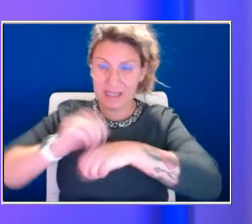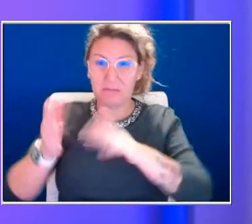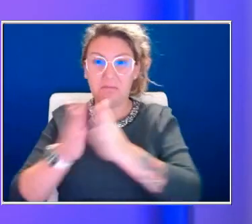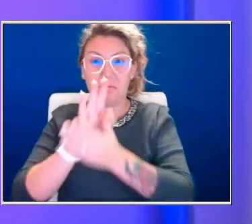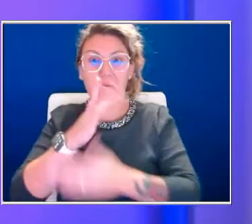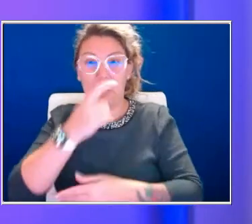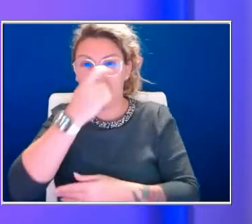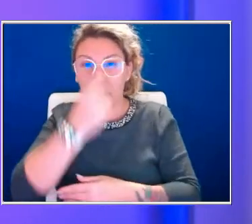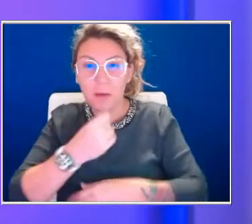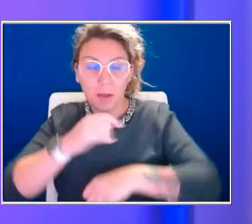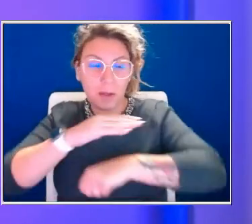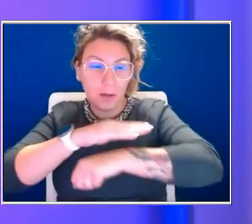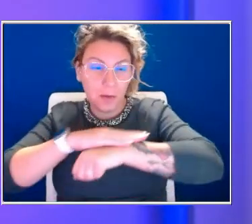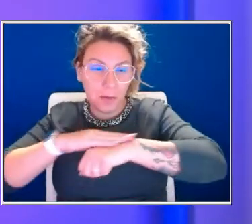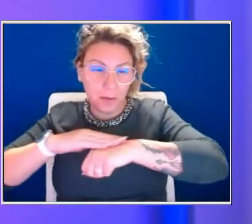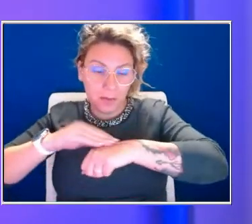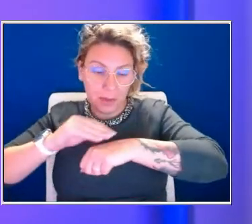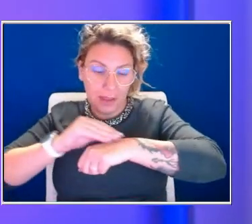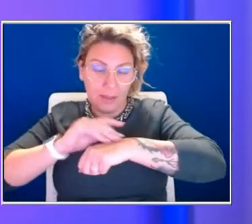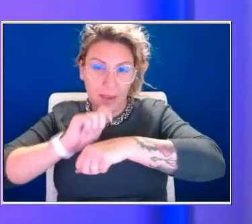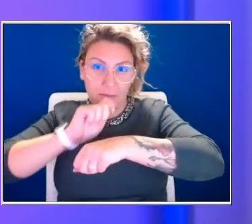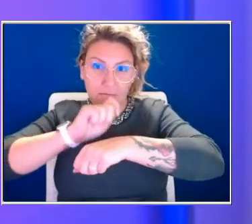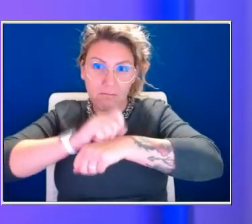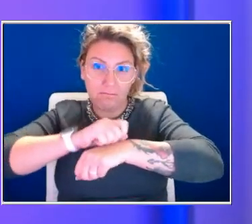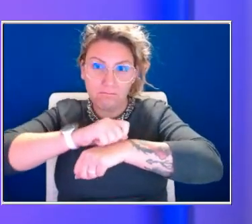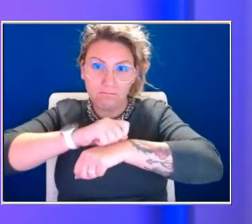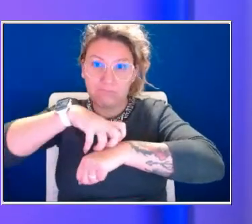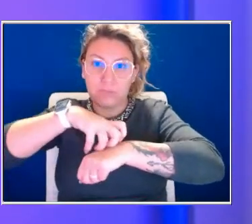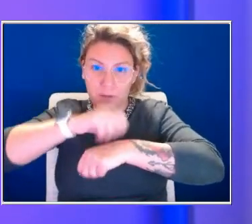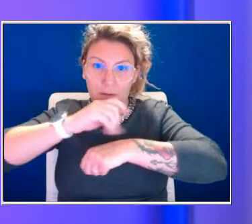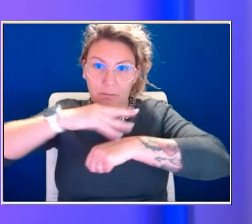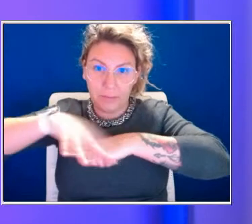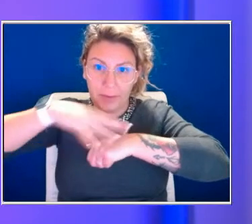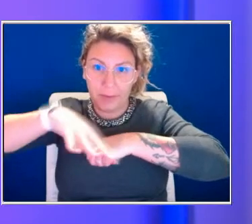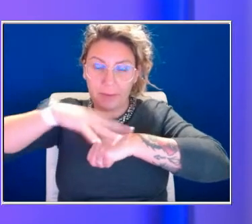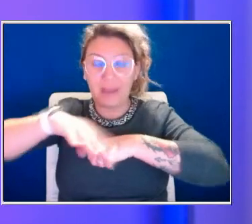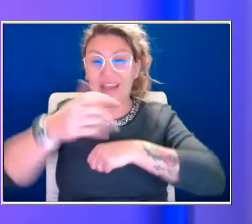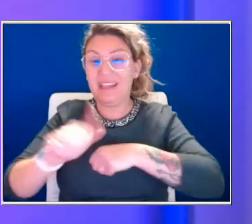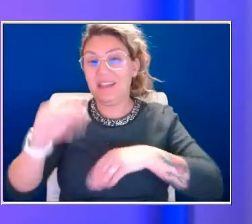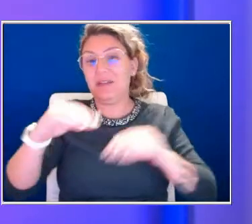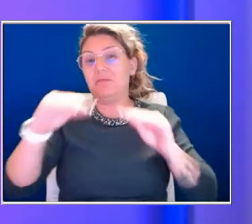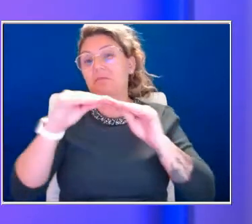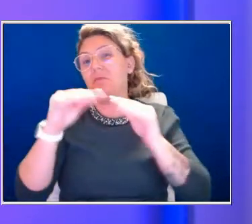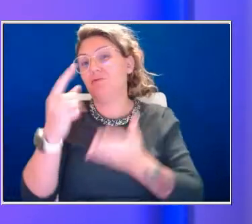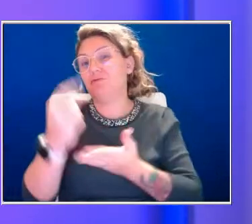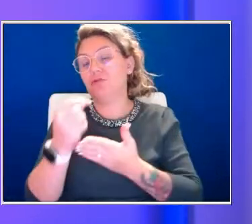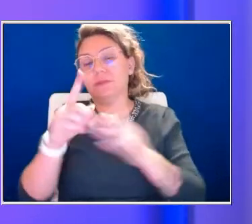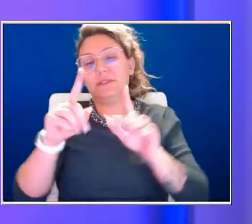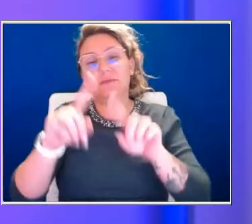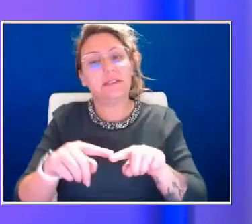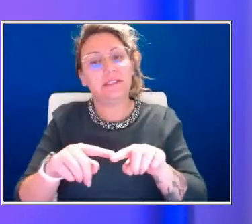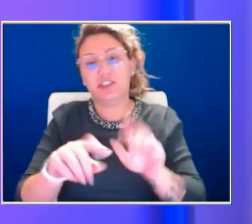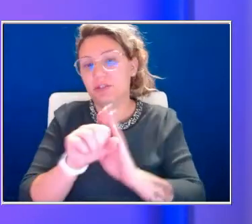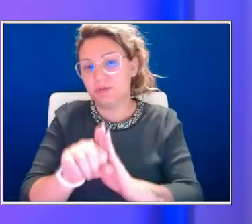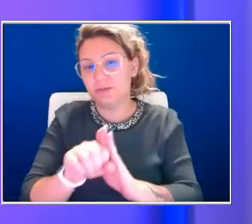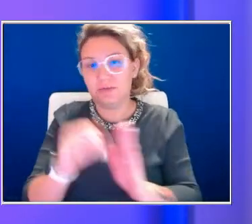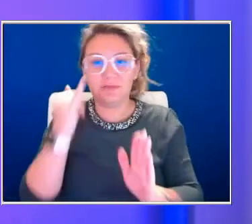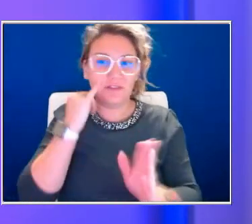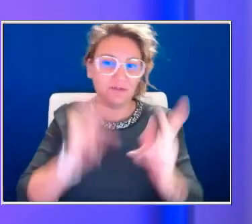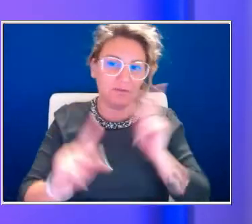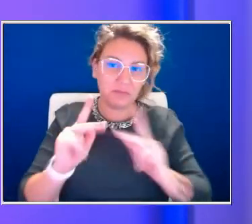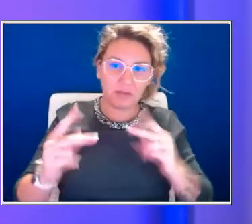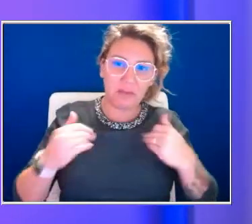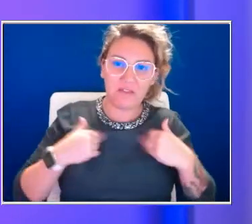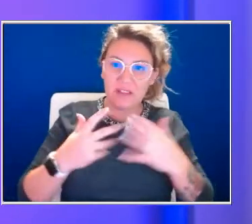rupture. Really, seeking any further treatment really depends on symptoms. So if people are having a significant amount of